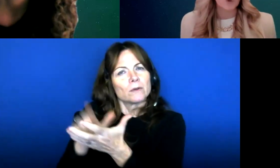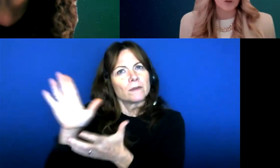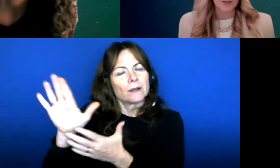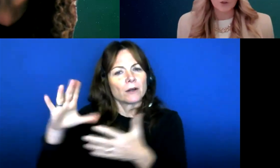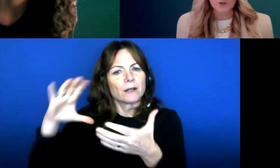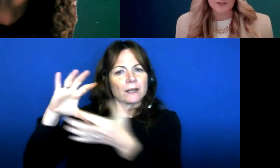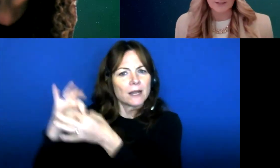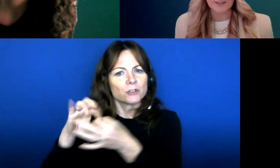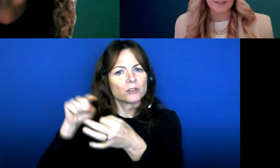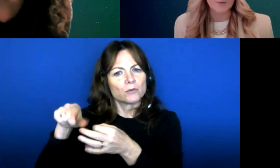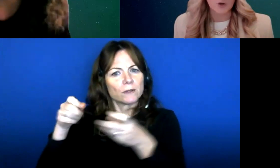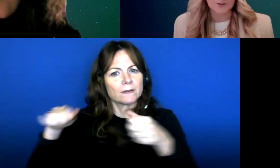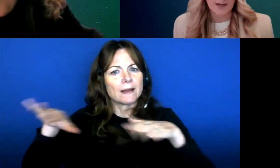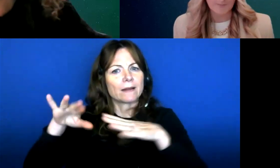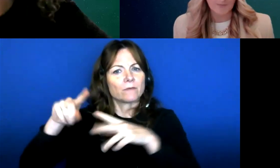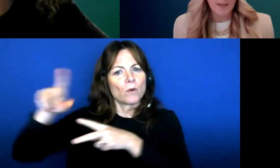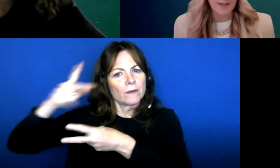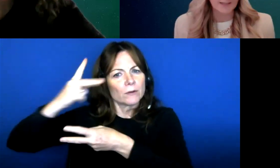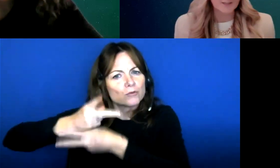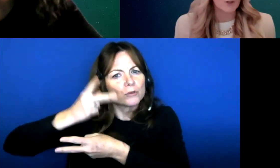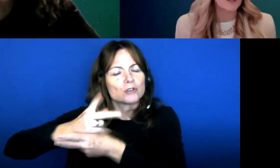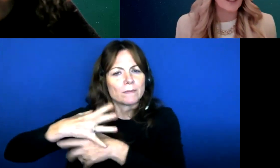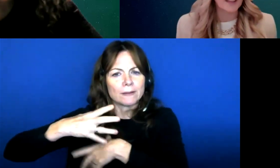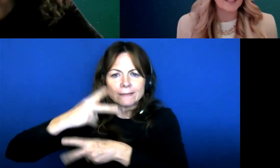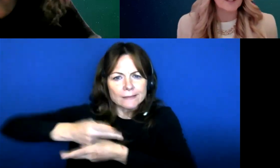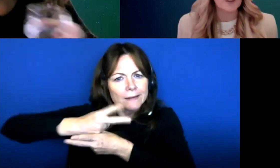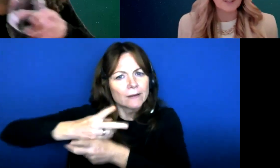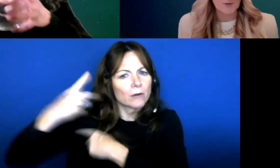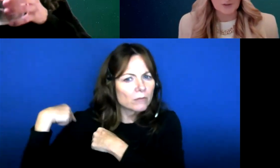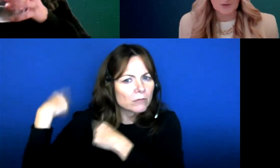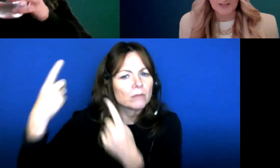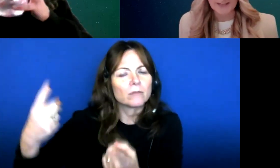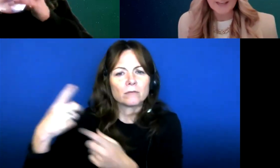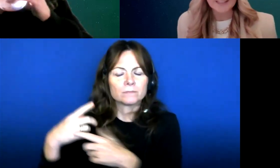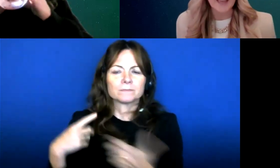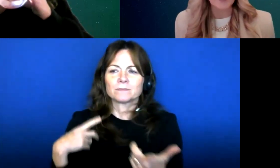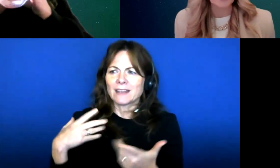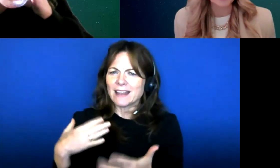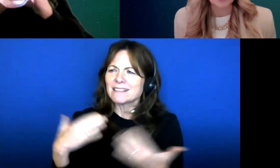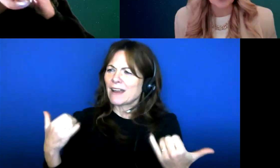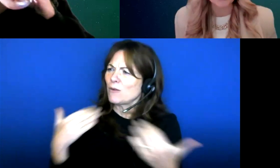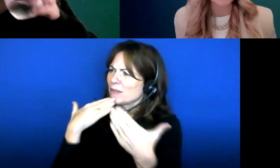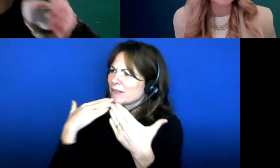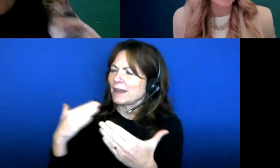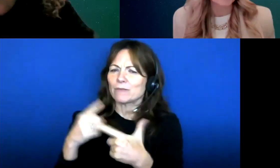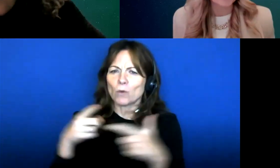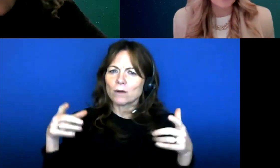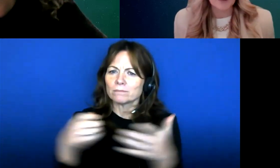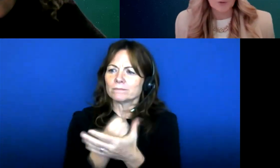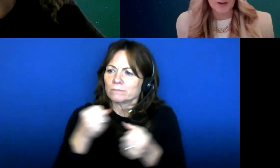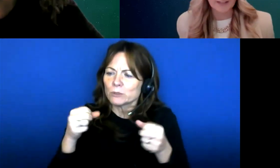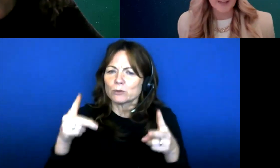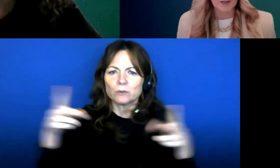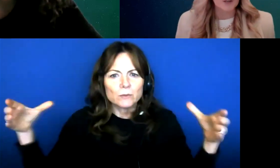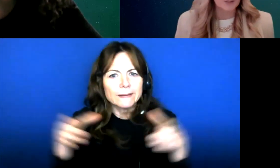caring for and nurturing these lands for all time. And let us all give thanks for this opportunity to gather, learn, collaborate,